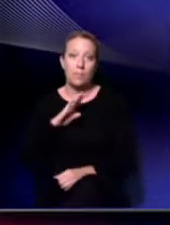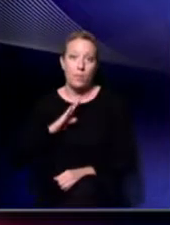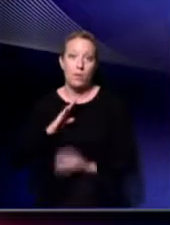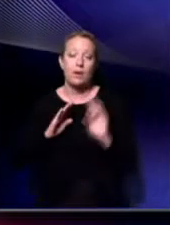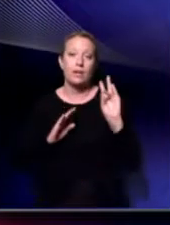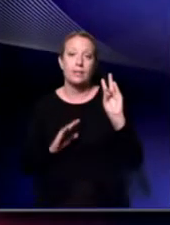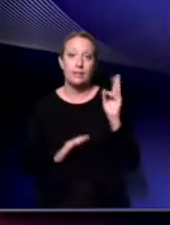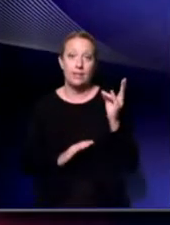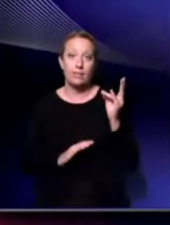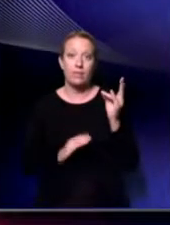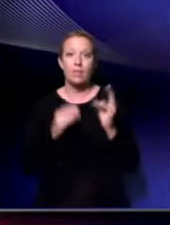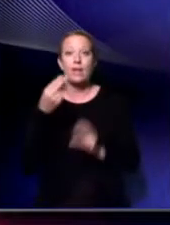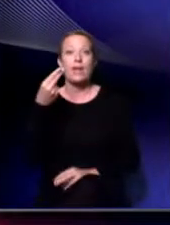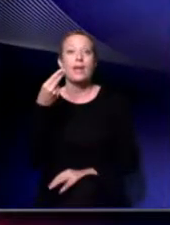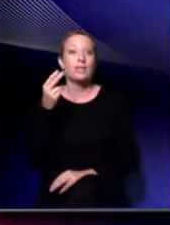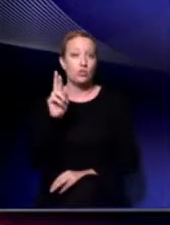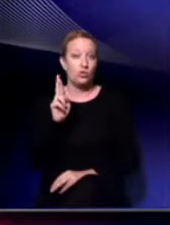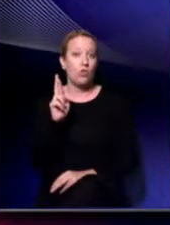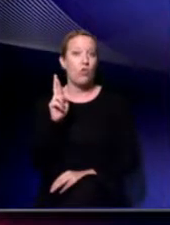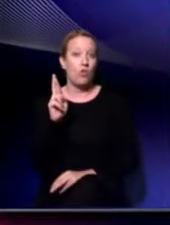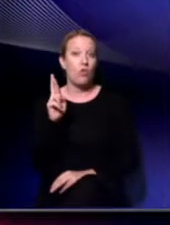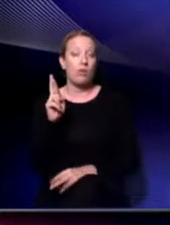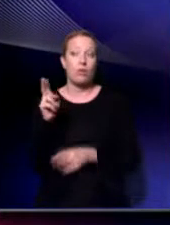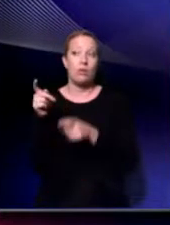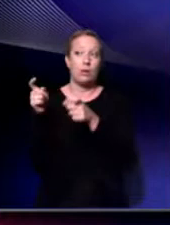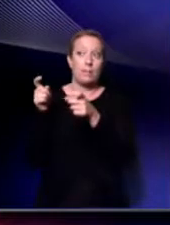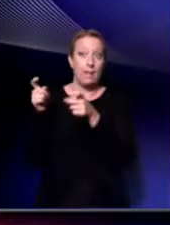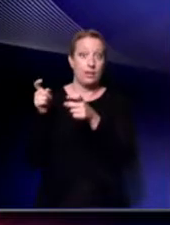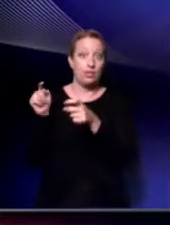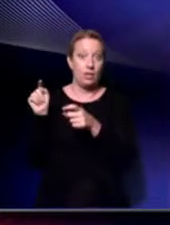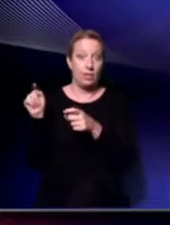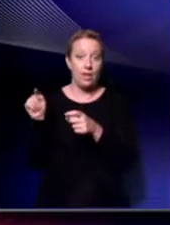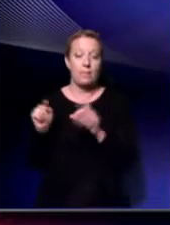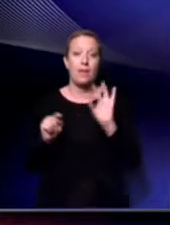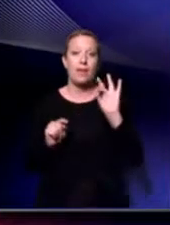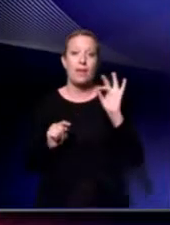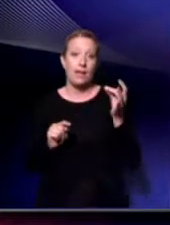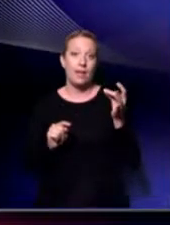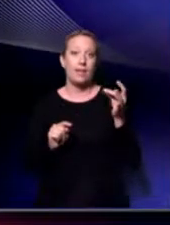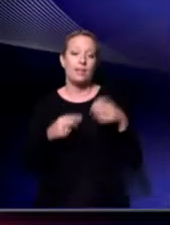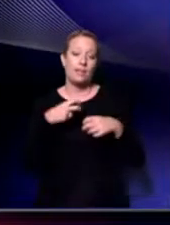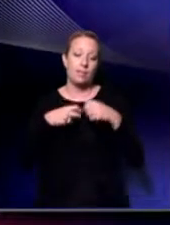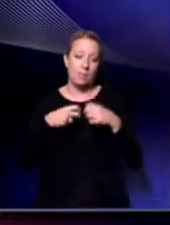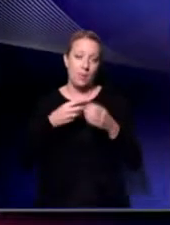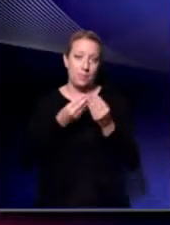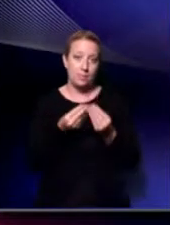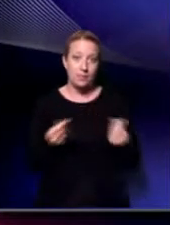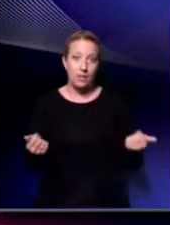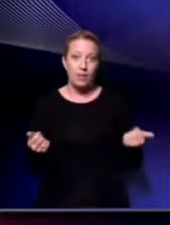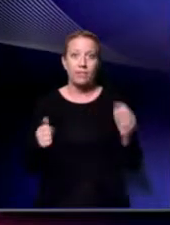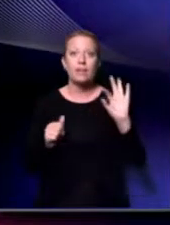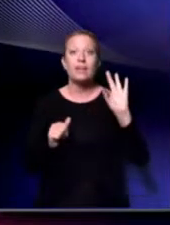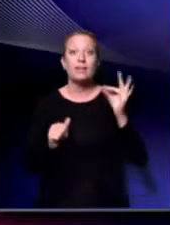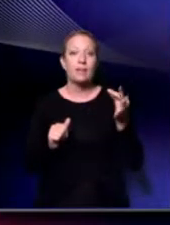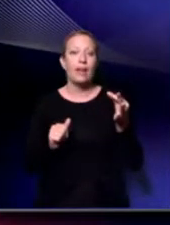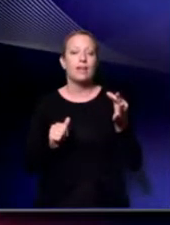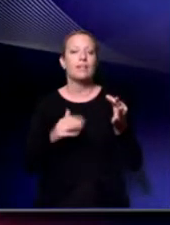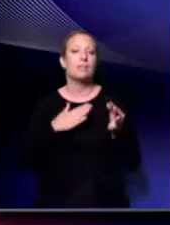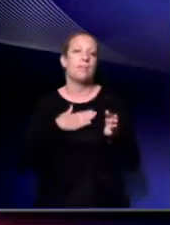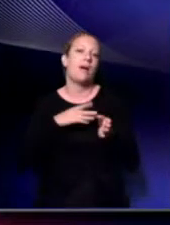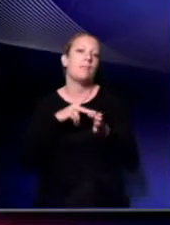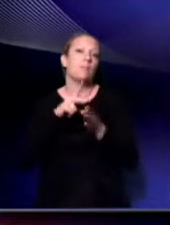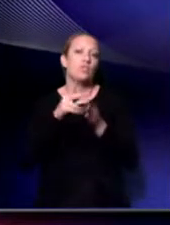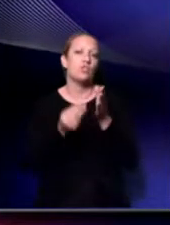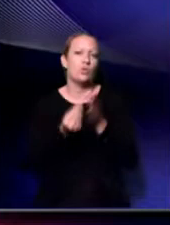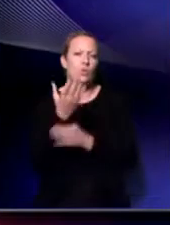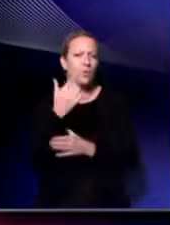was HR managing. Eighth was problem solving, and ninth was professional growth. Did